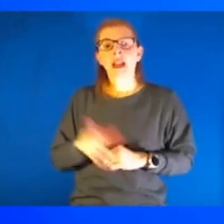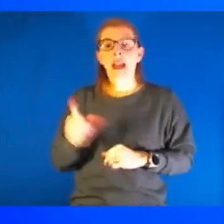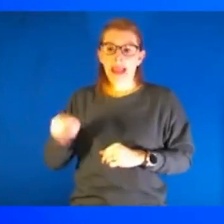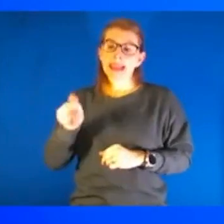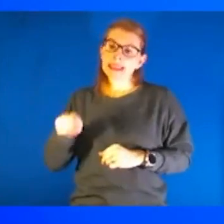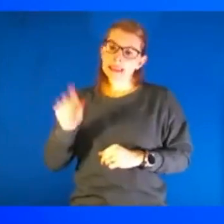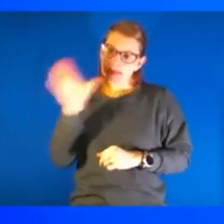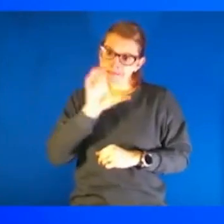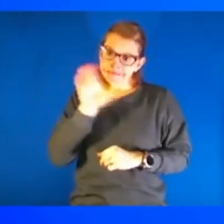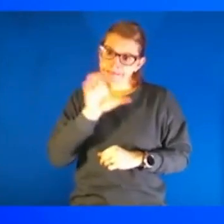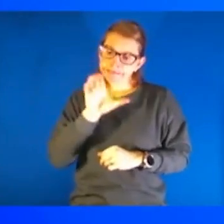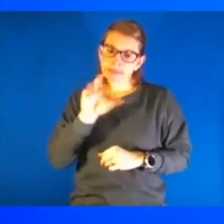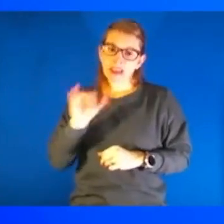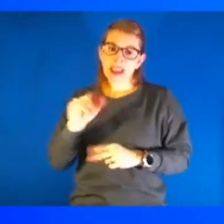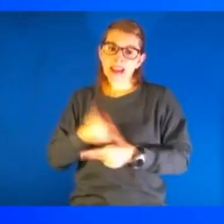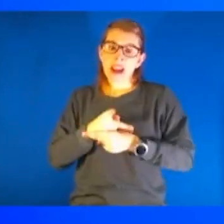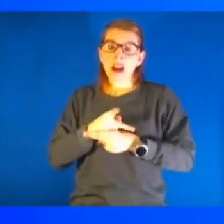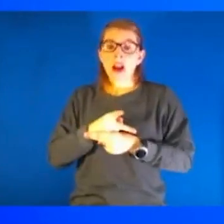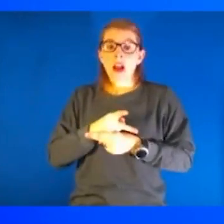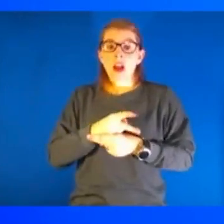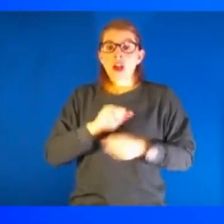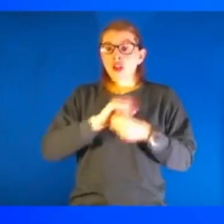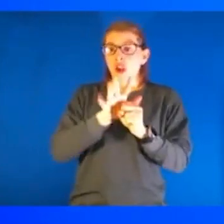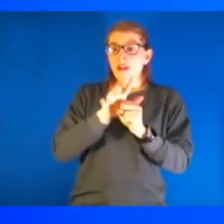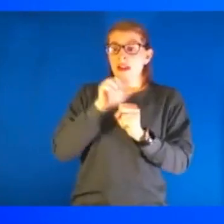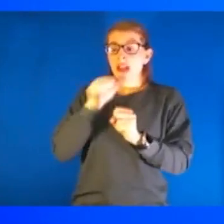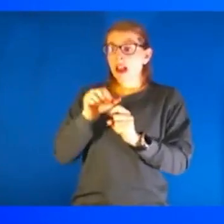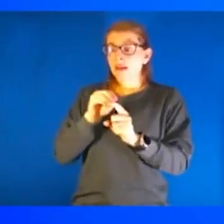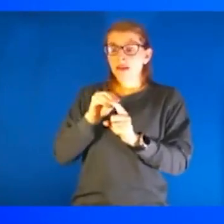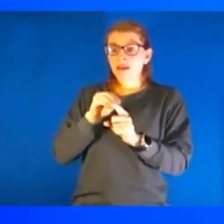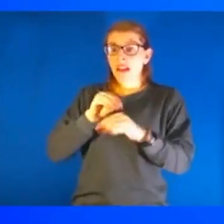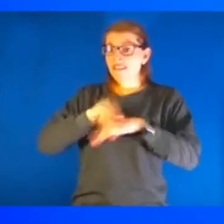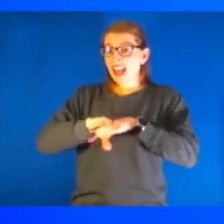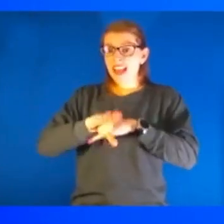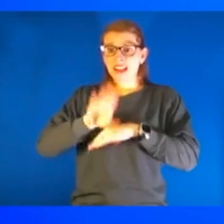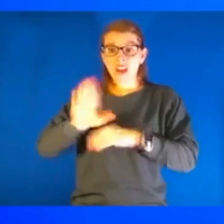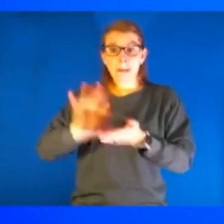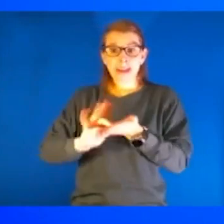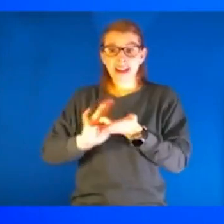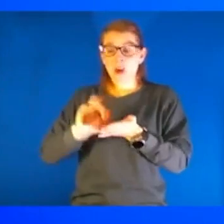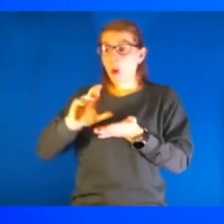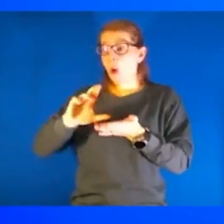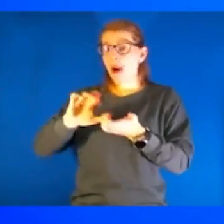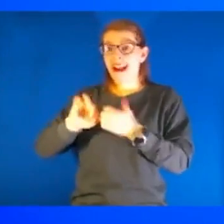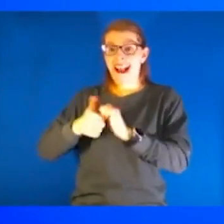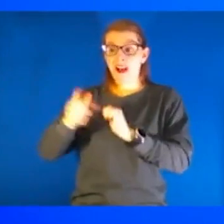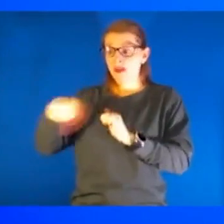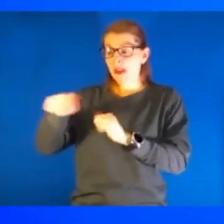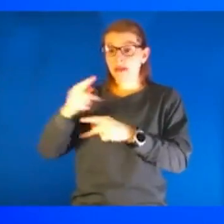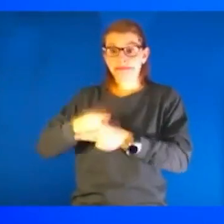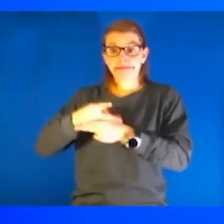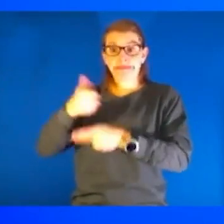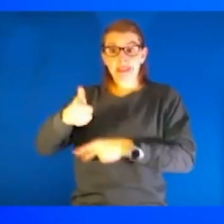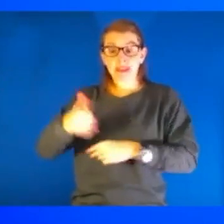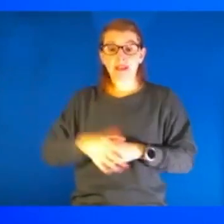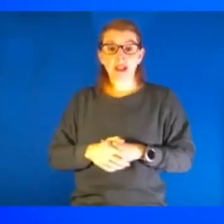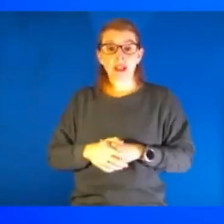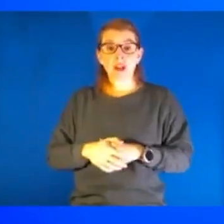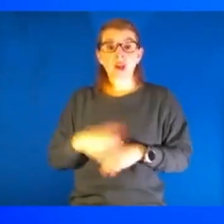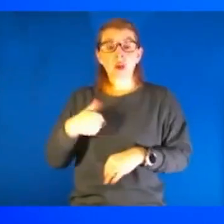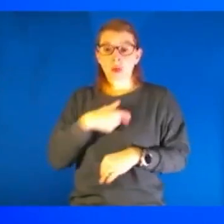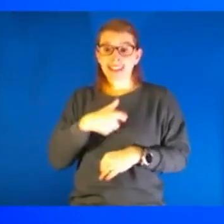influence their medications or how they are taking care of themselves. And so we need to engage in our care for